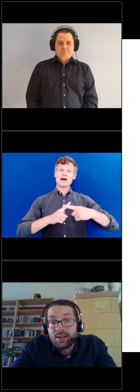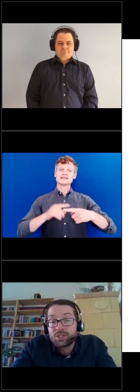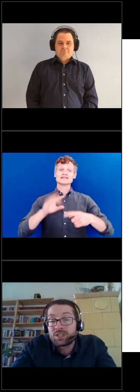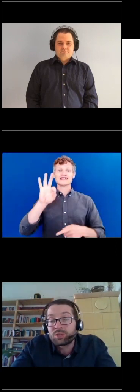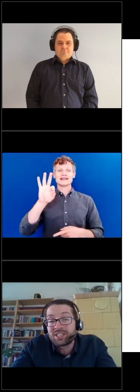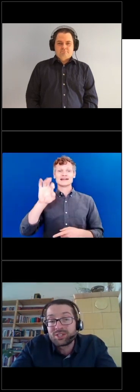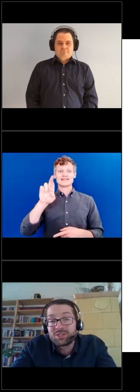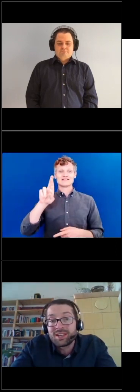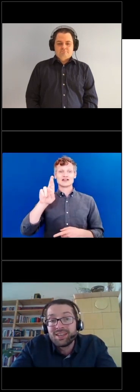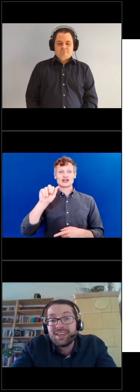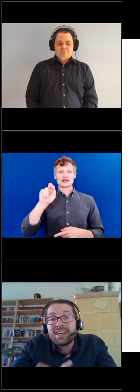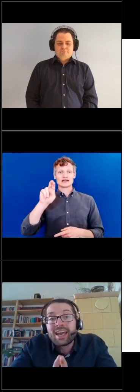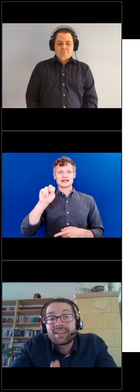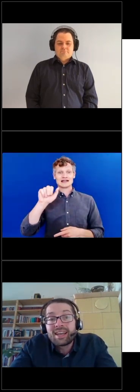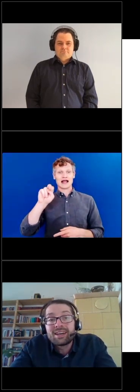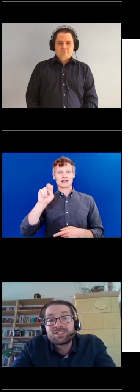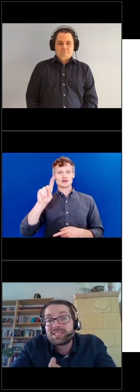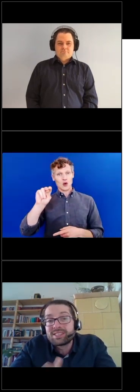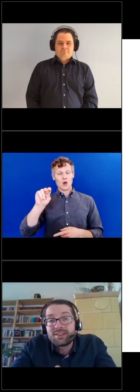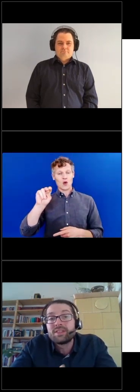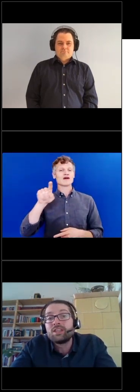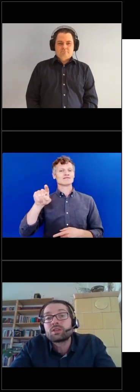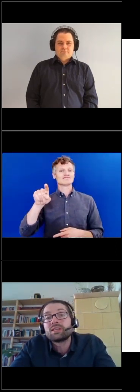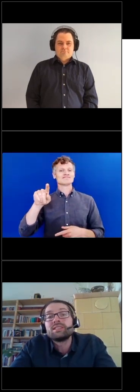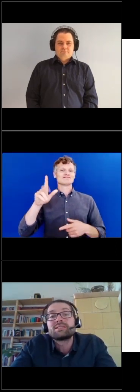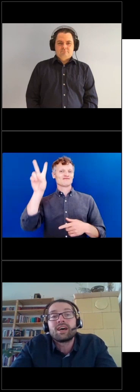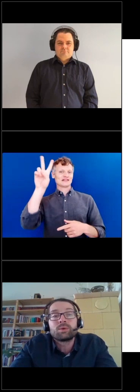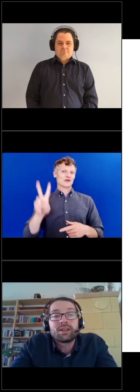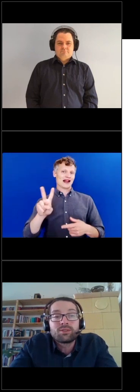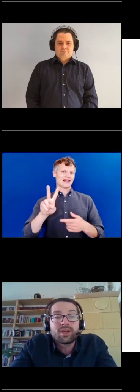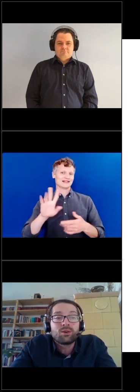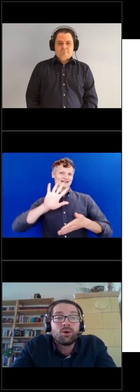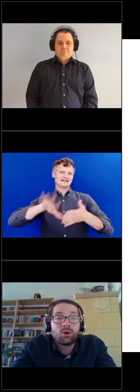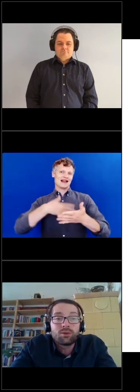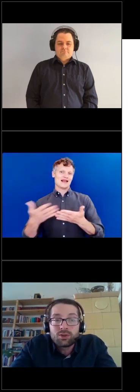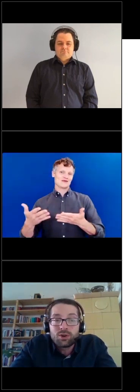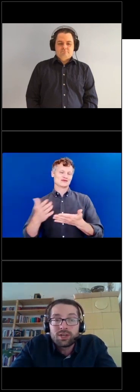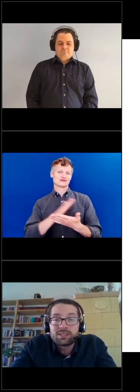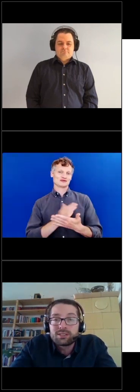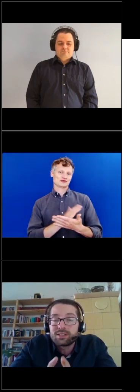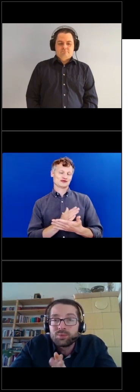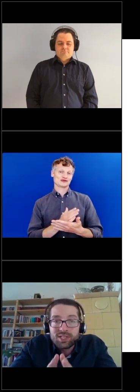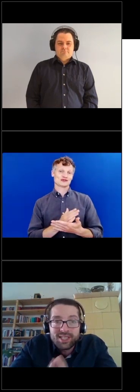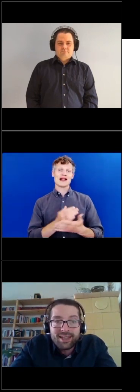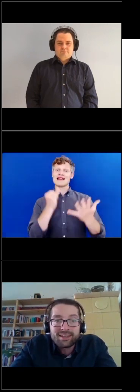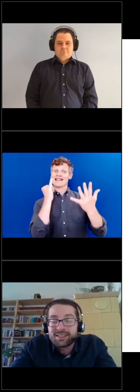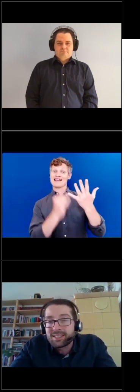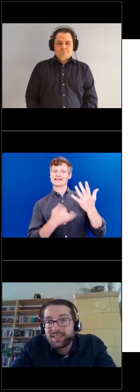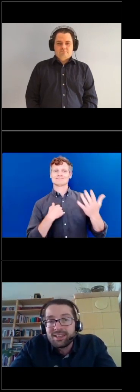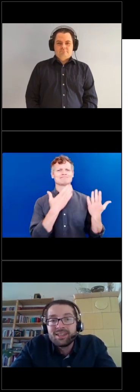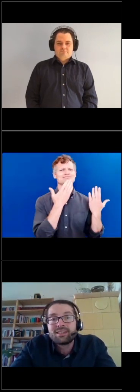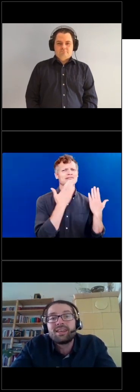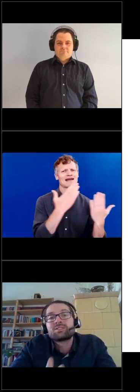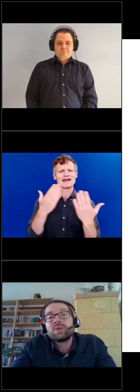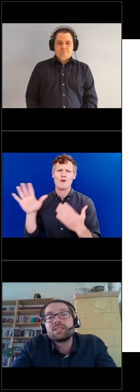Venezuelan Sign Language interpretation today. And last but definitely not least, I would like to thank all of the colleagues that worked